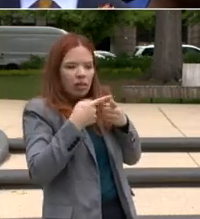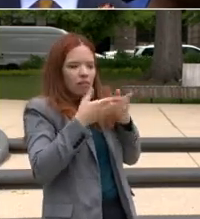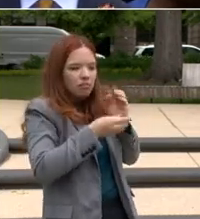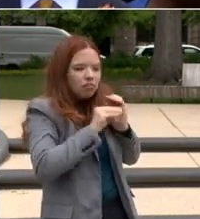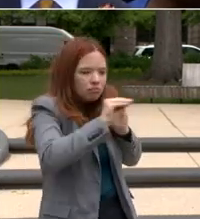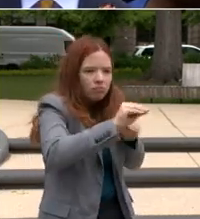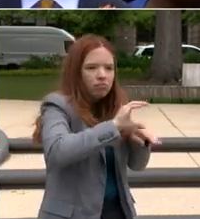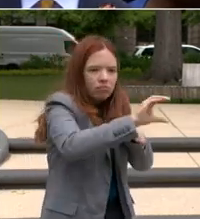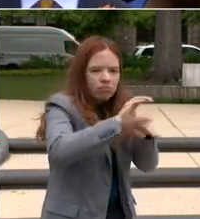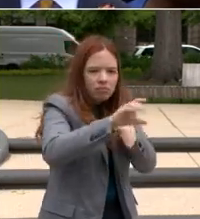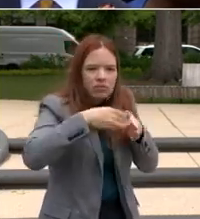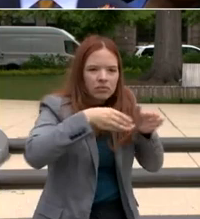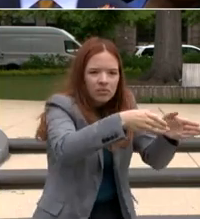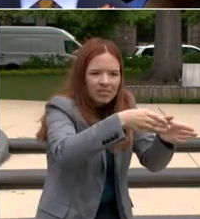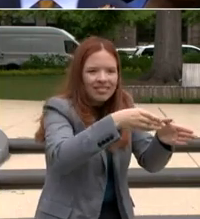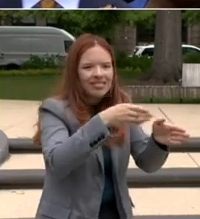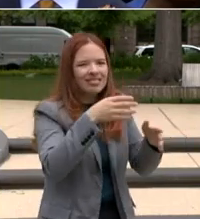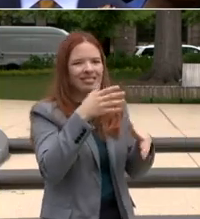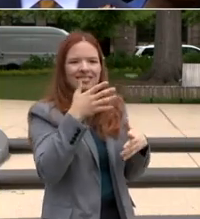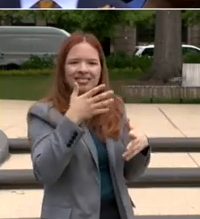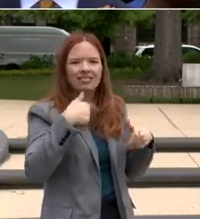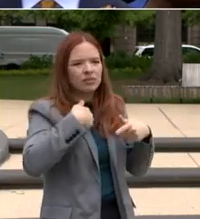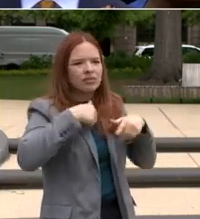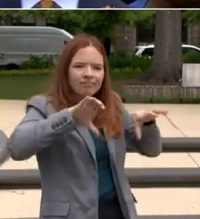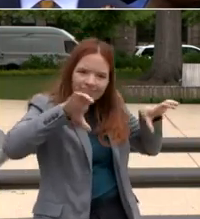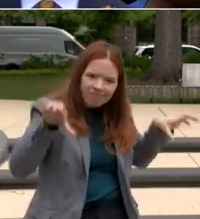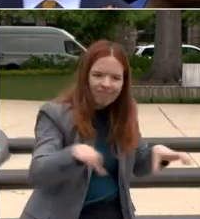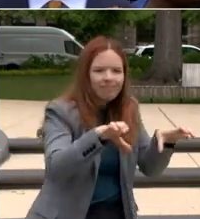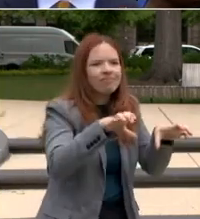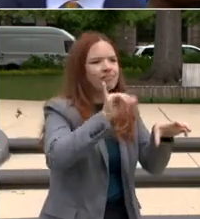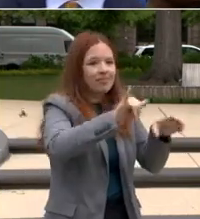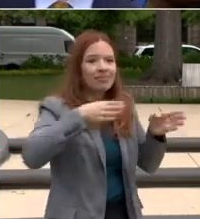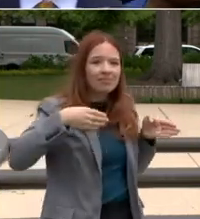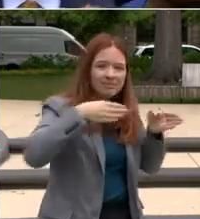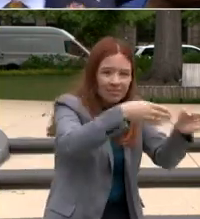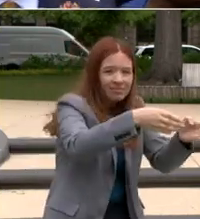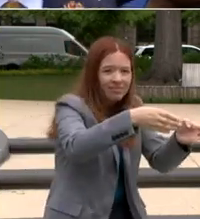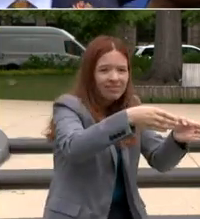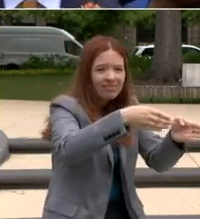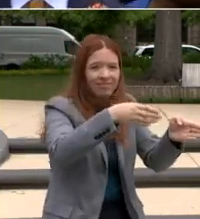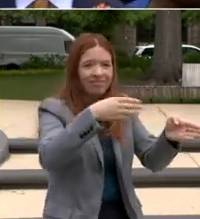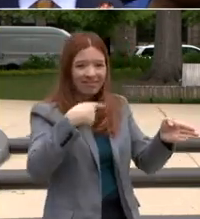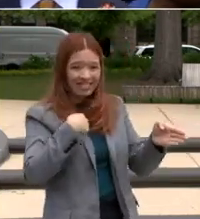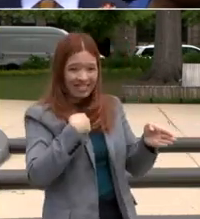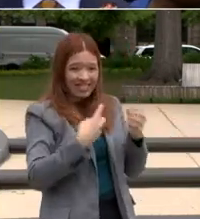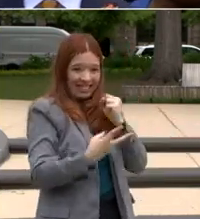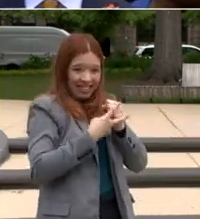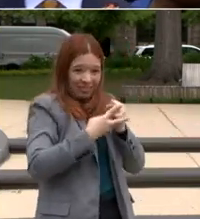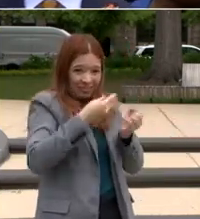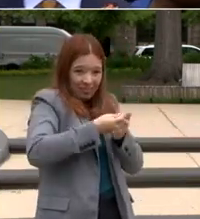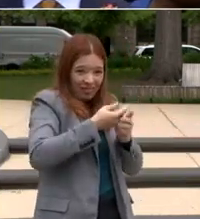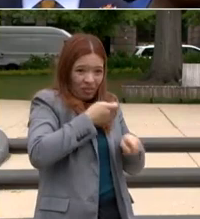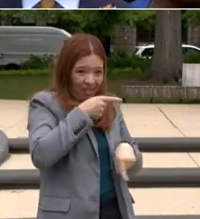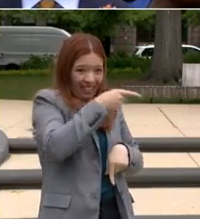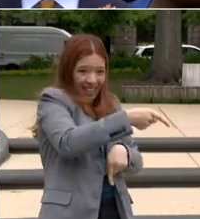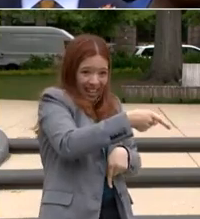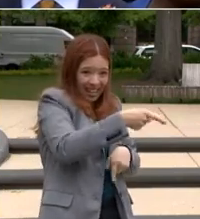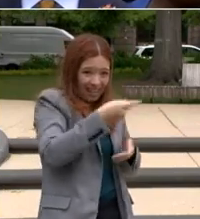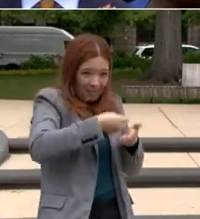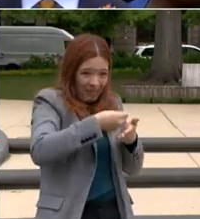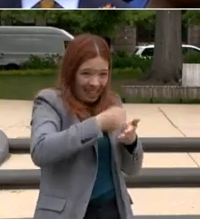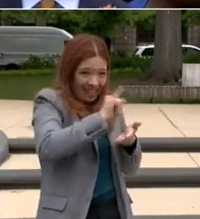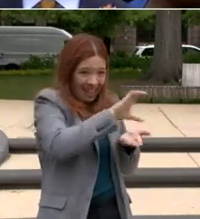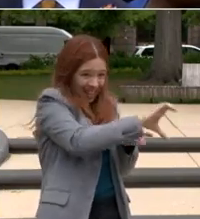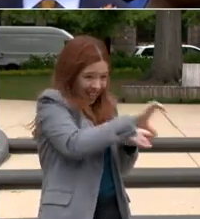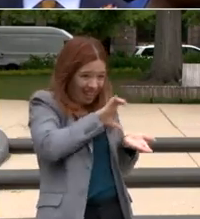or underperforming routes. And we used the savings from those operating dollars to